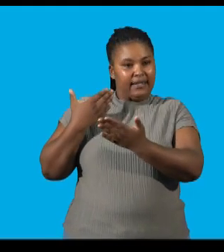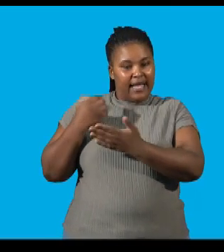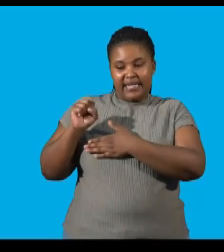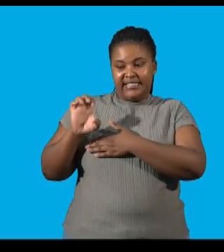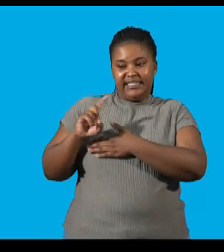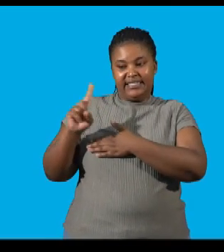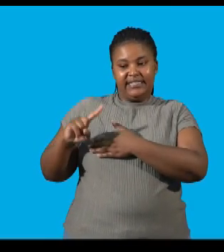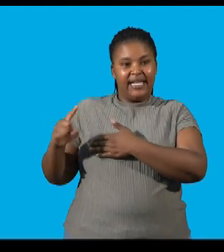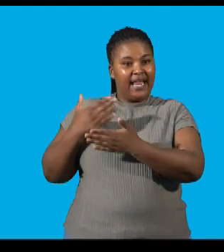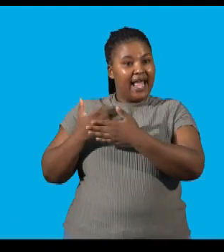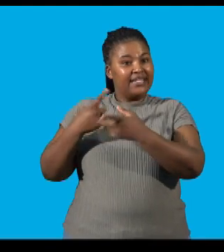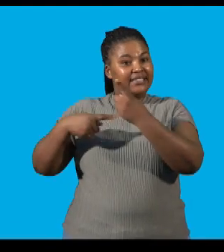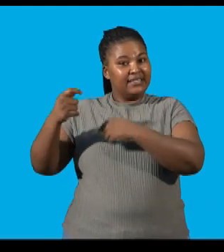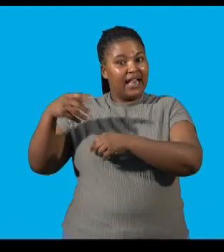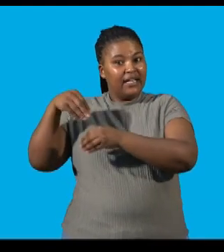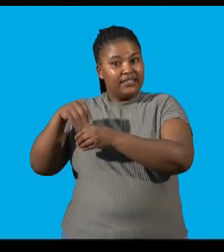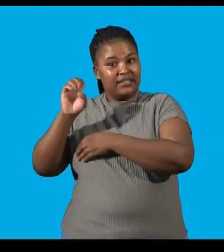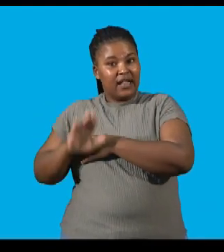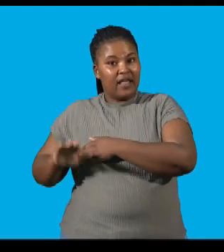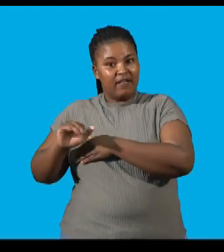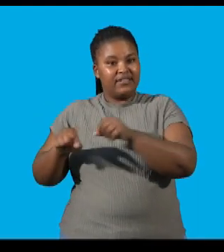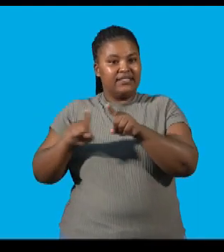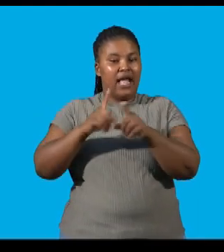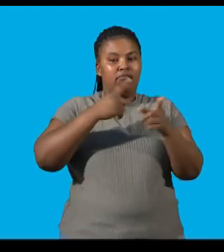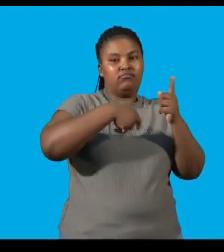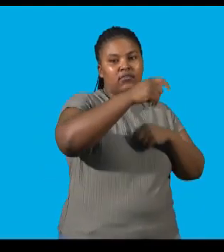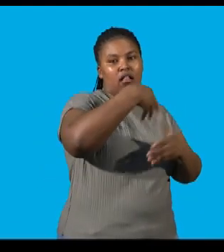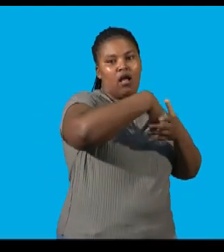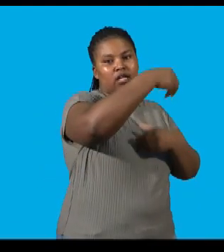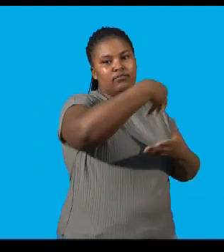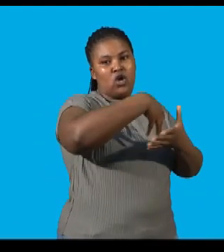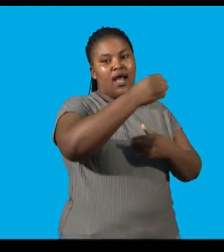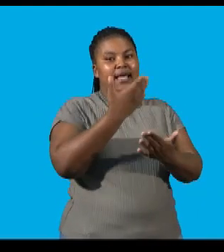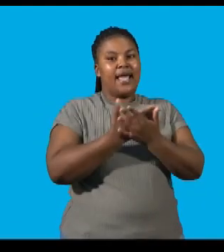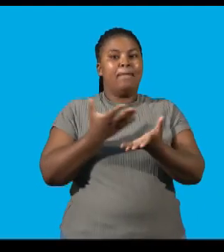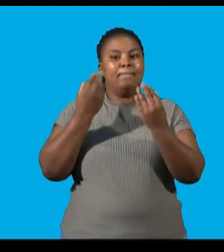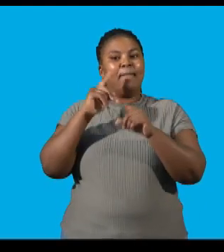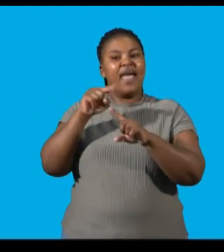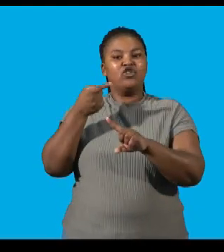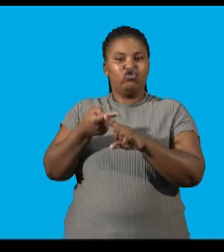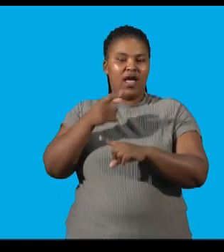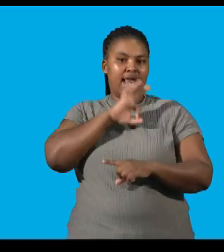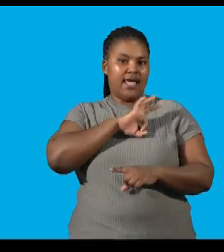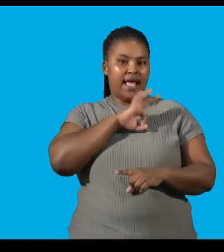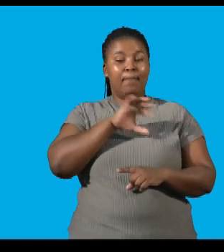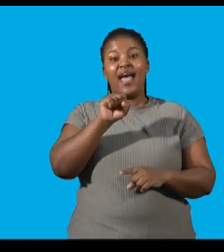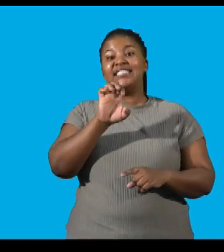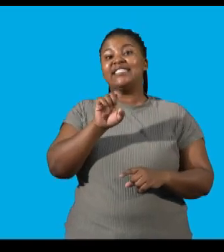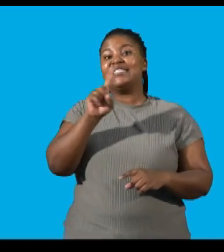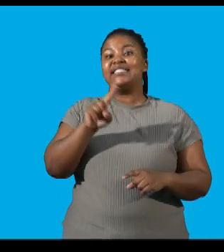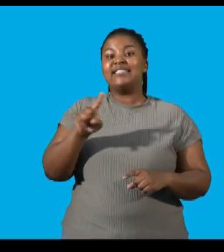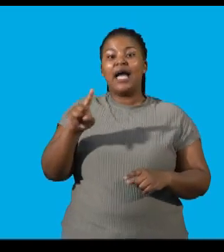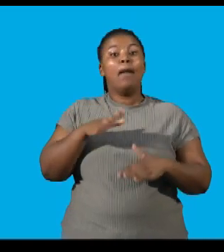be sold to domestic and export markets, allowing businesses to generate extra income. So special